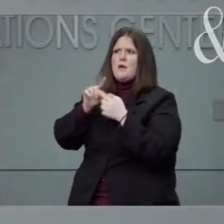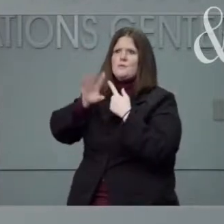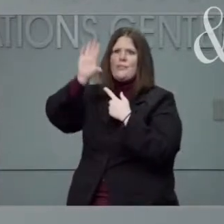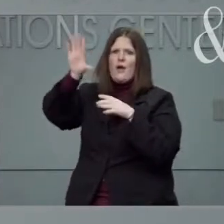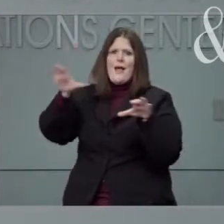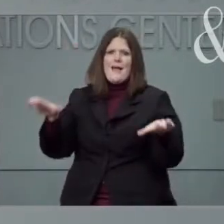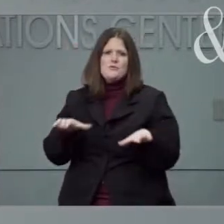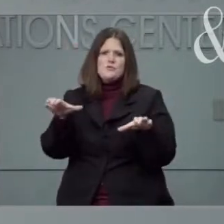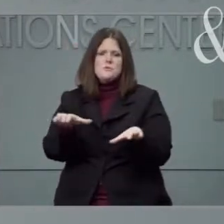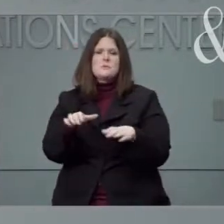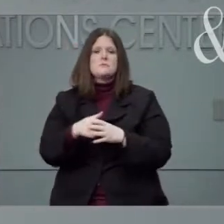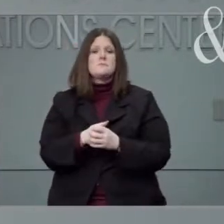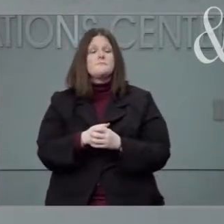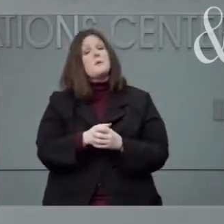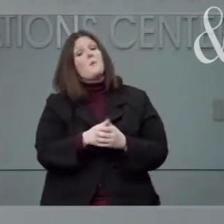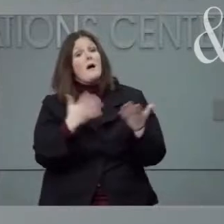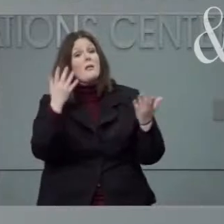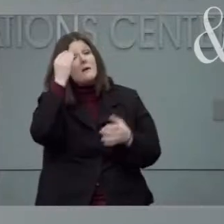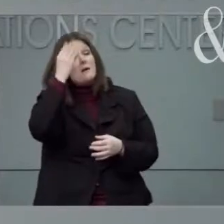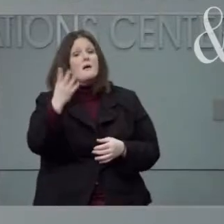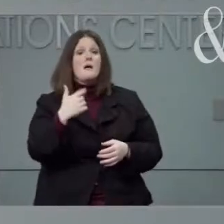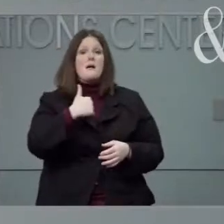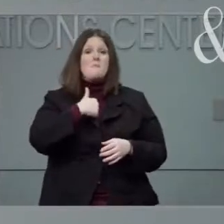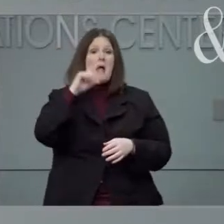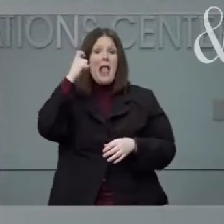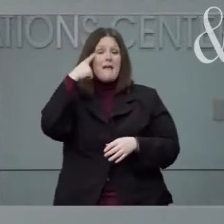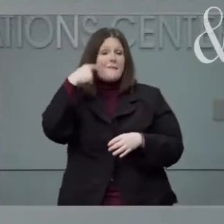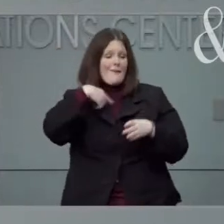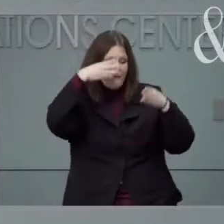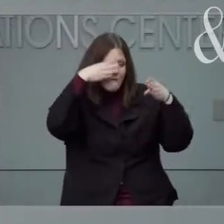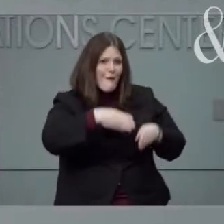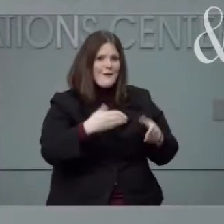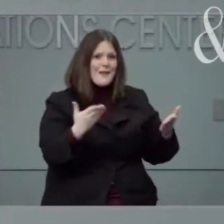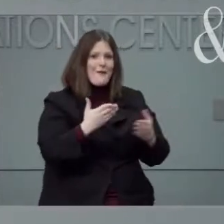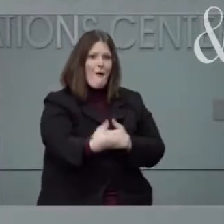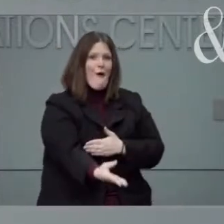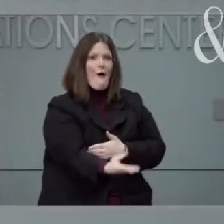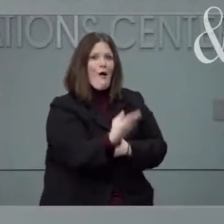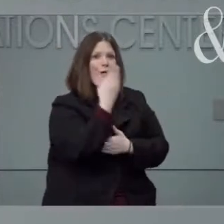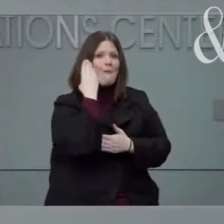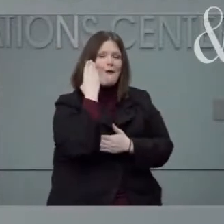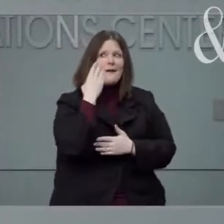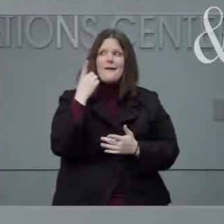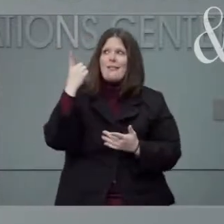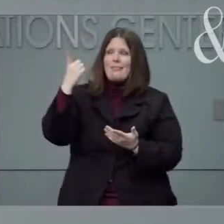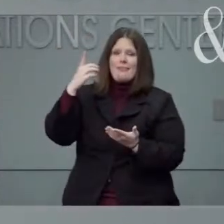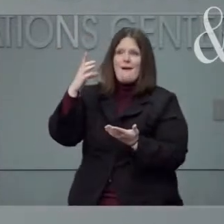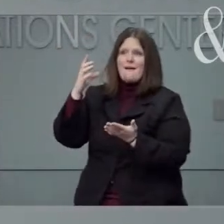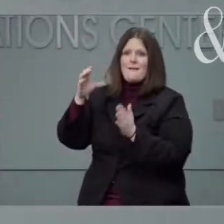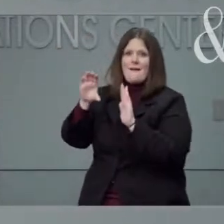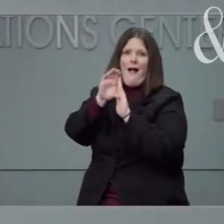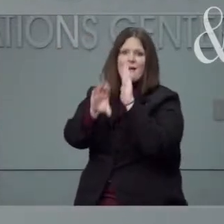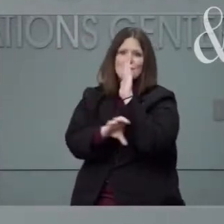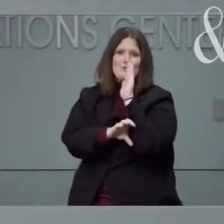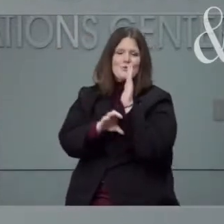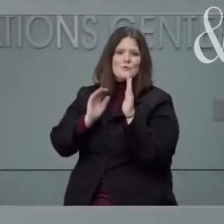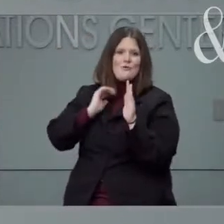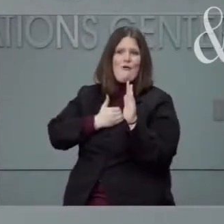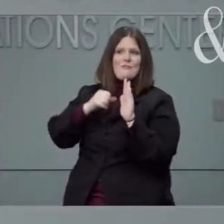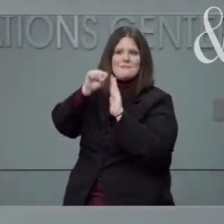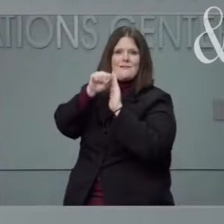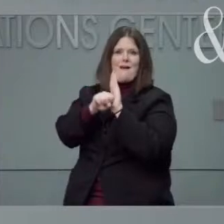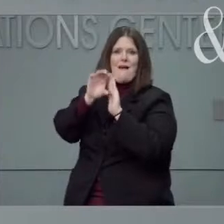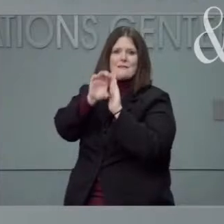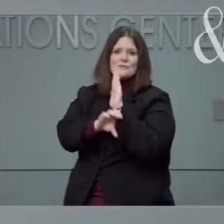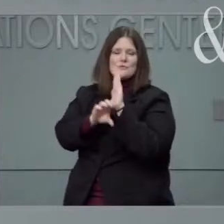I have been working here at the Emergency Operations Center all morning. Obviously, the Constitution is pretty clear. The states